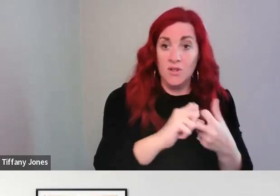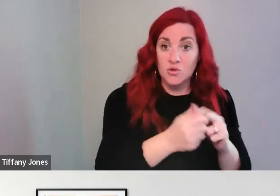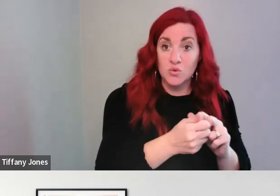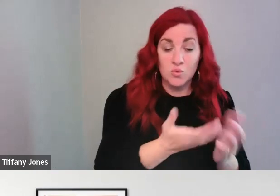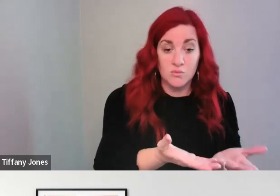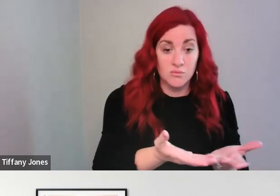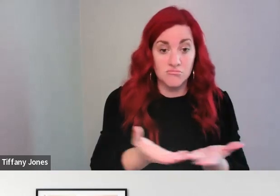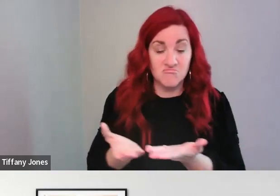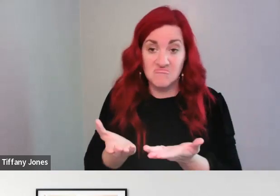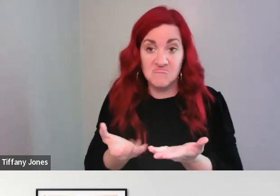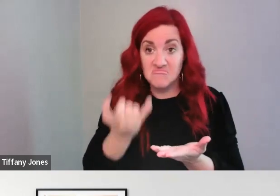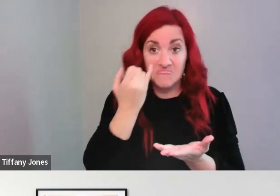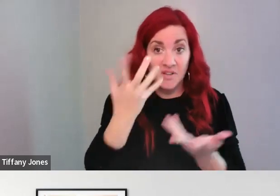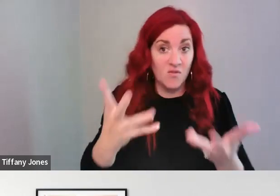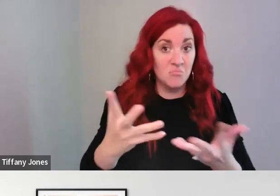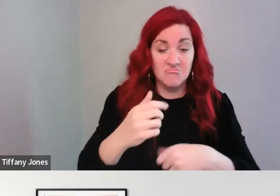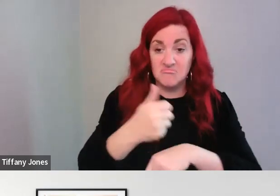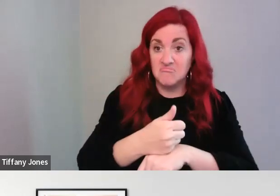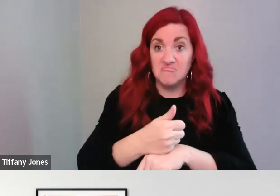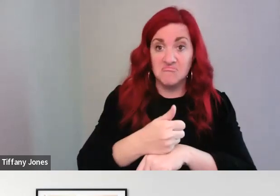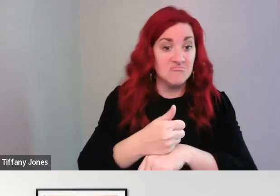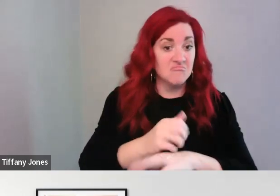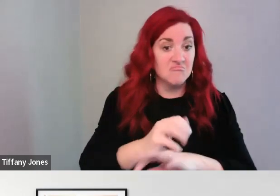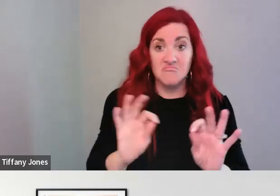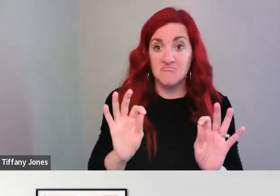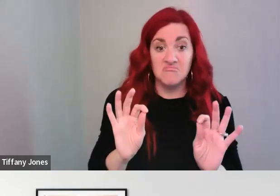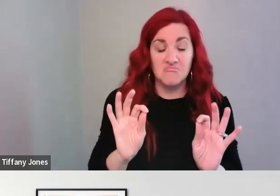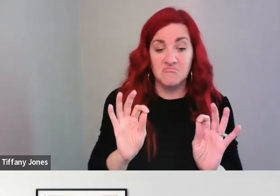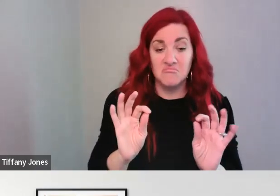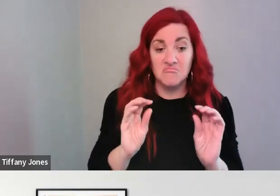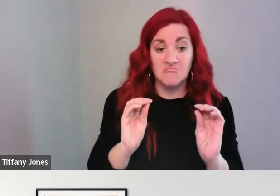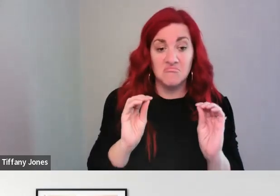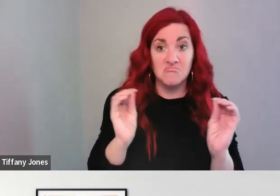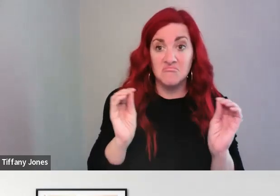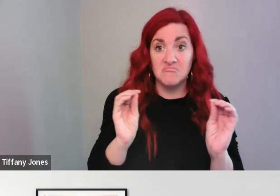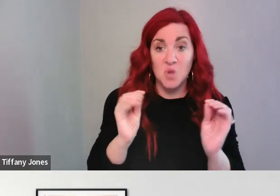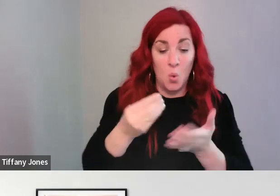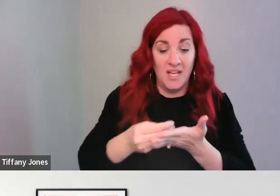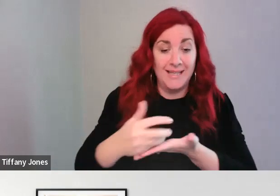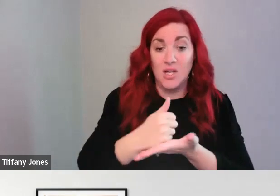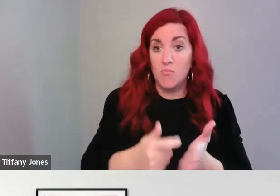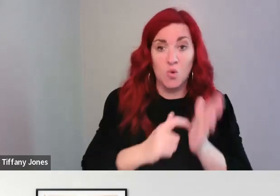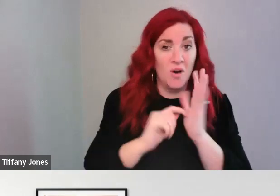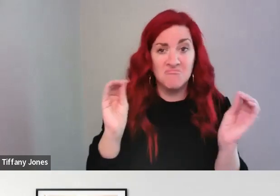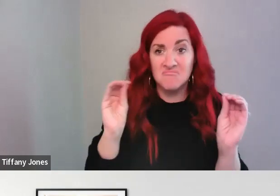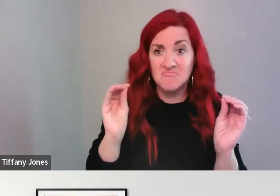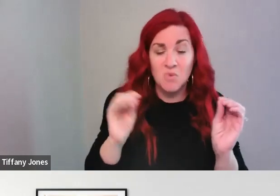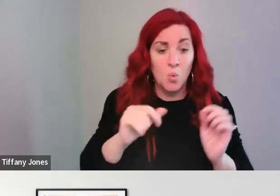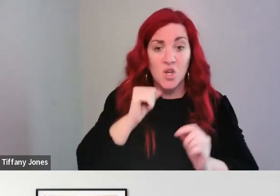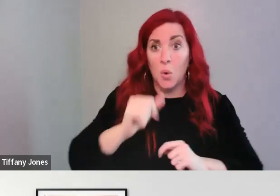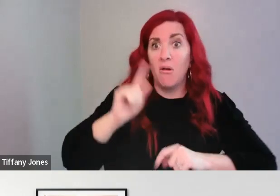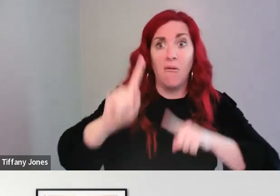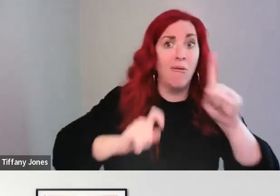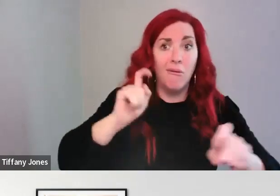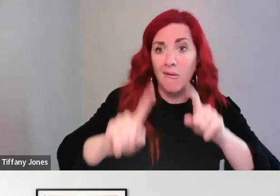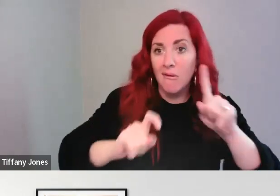things are in place, we don't have any kind of income requirement. We don't ask any questions about income